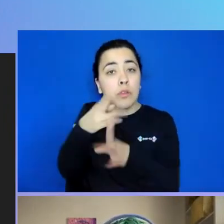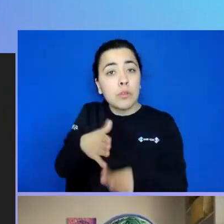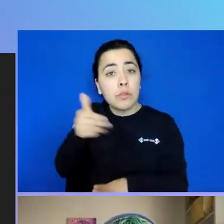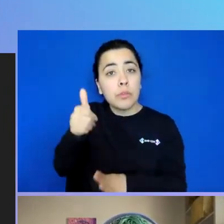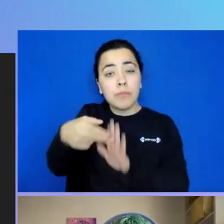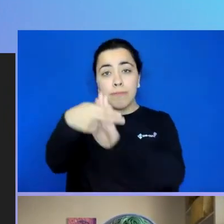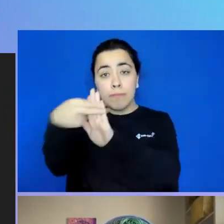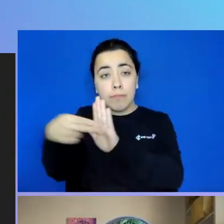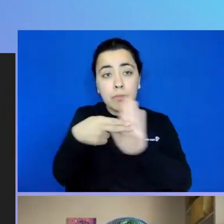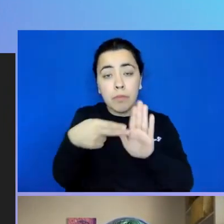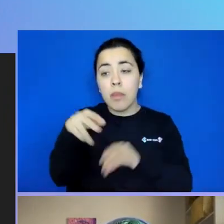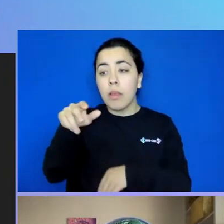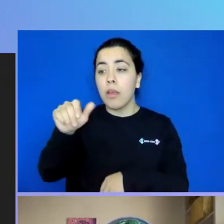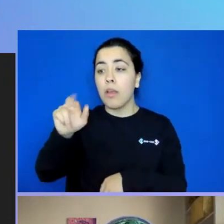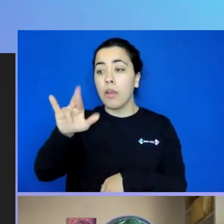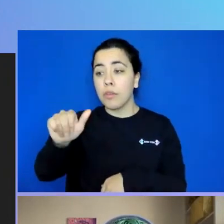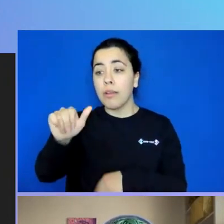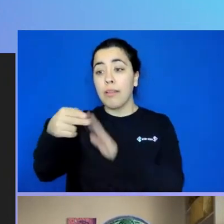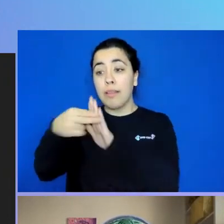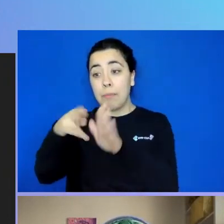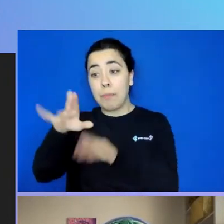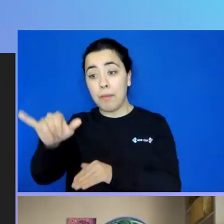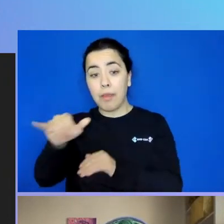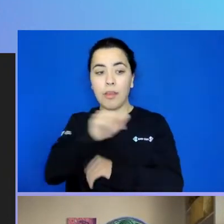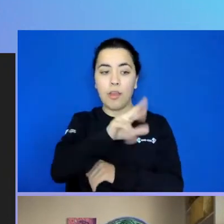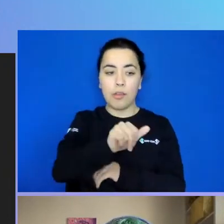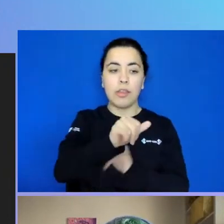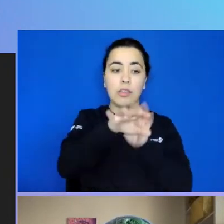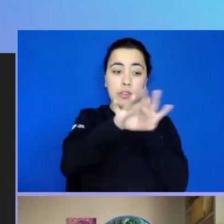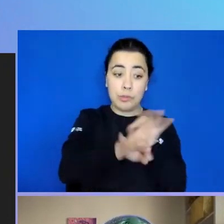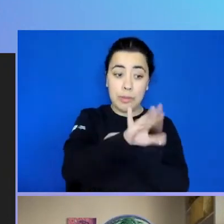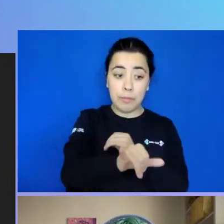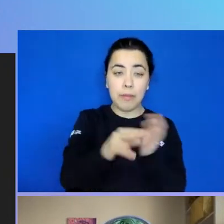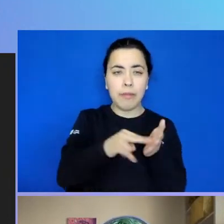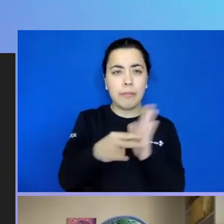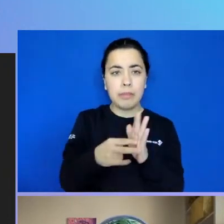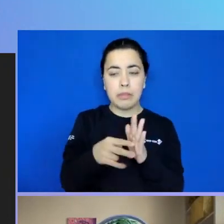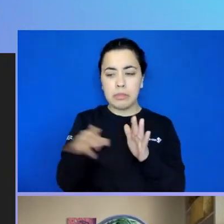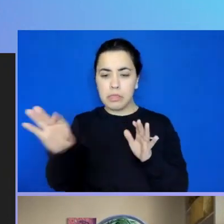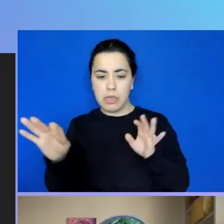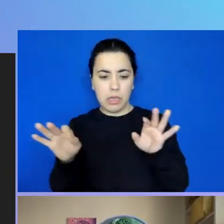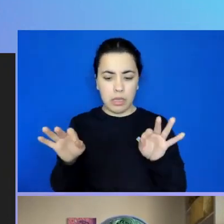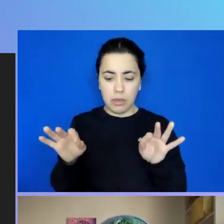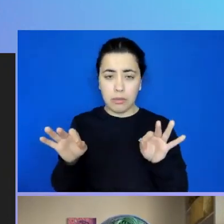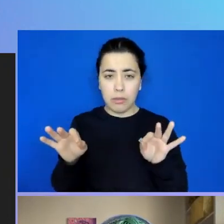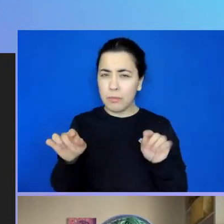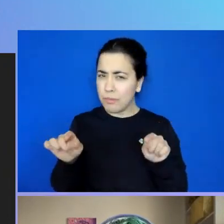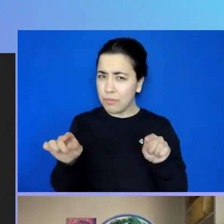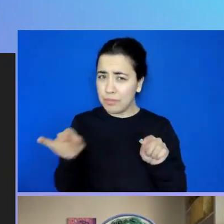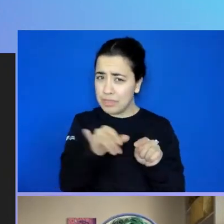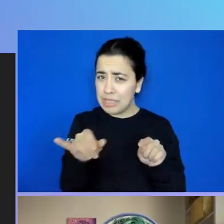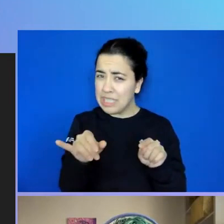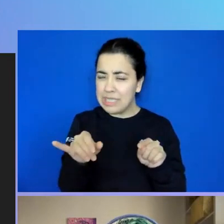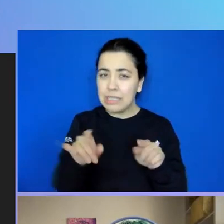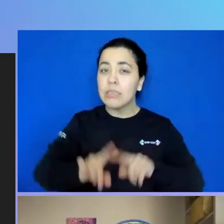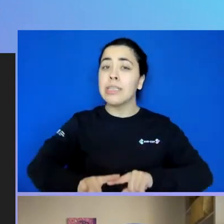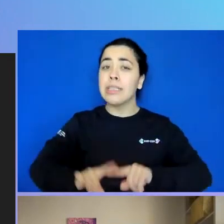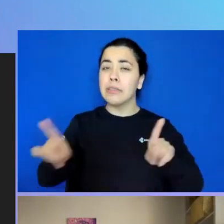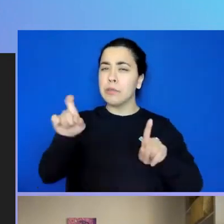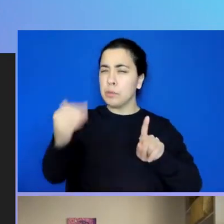ARIA described by. But that flexibility also means they have to know the difference between those two things and which one they want to